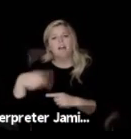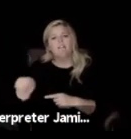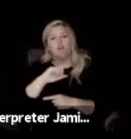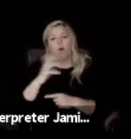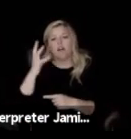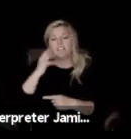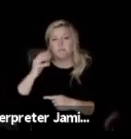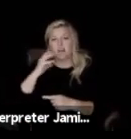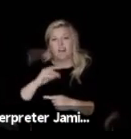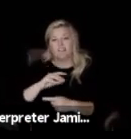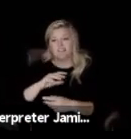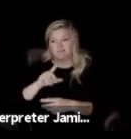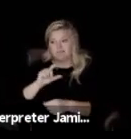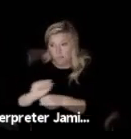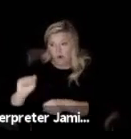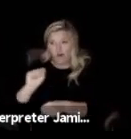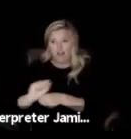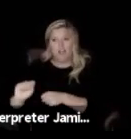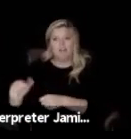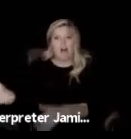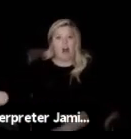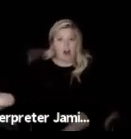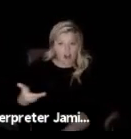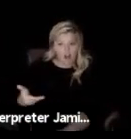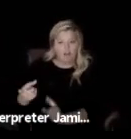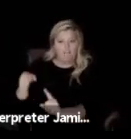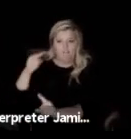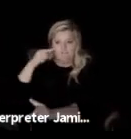How many of you have actually been hired to do work?